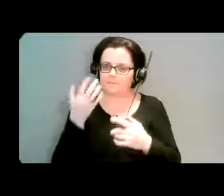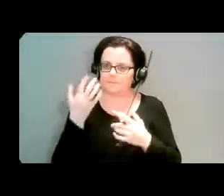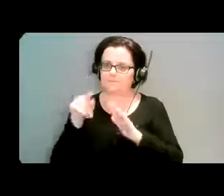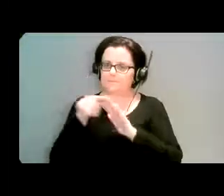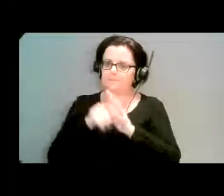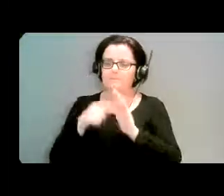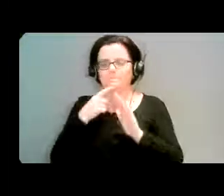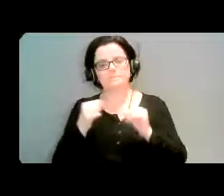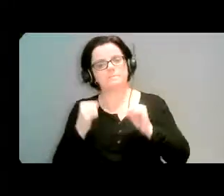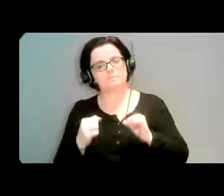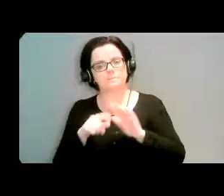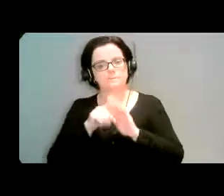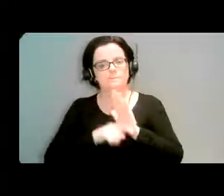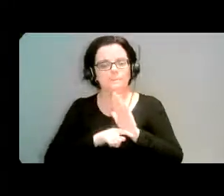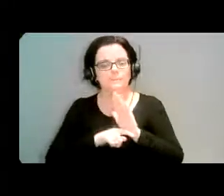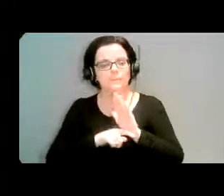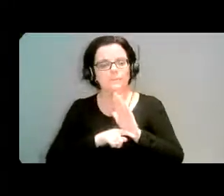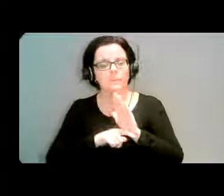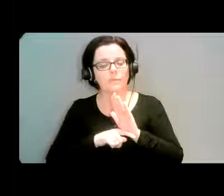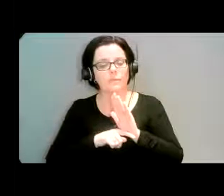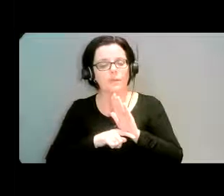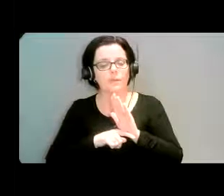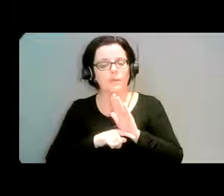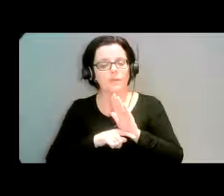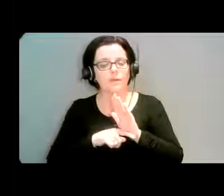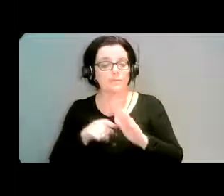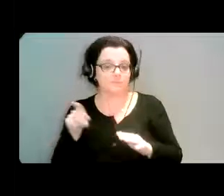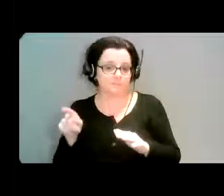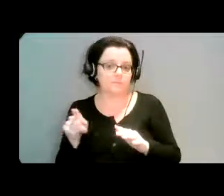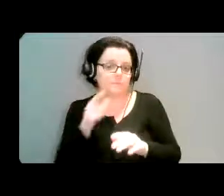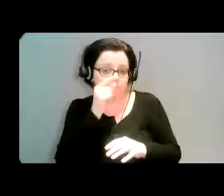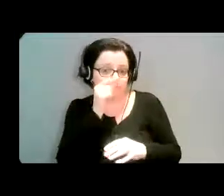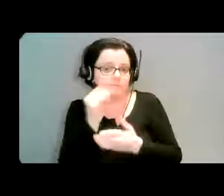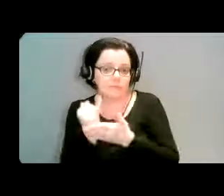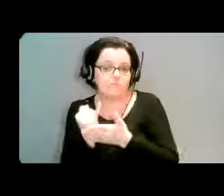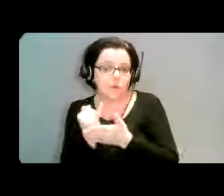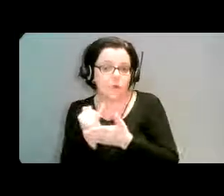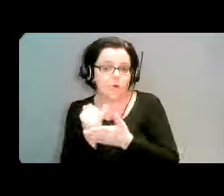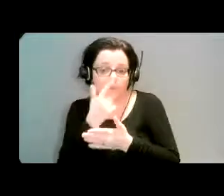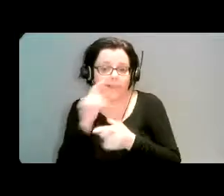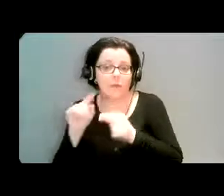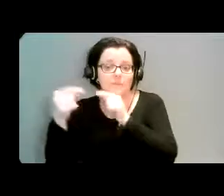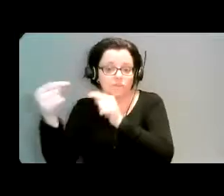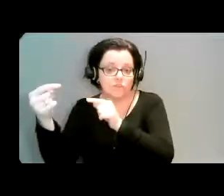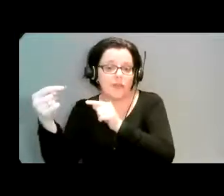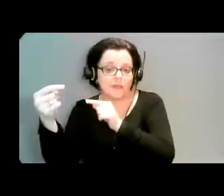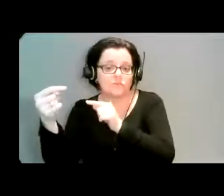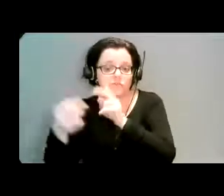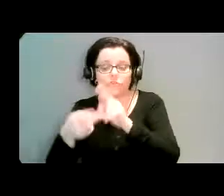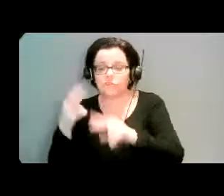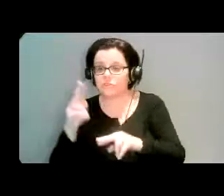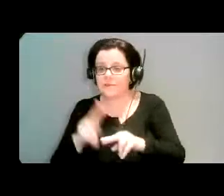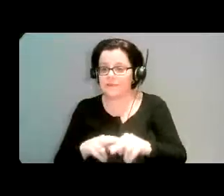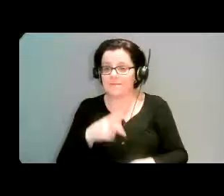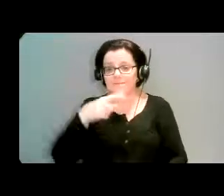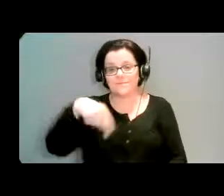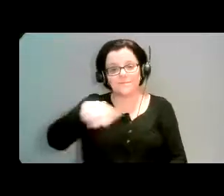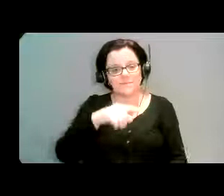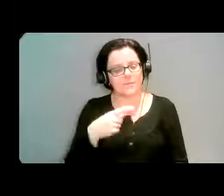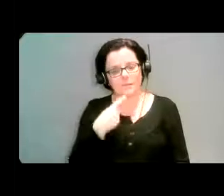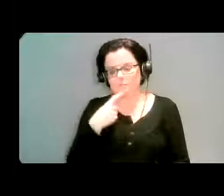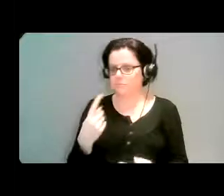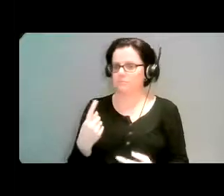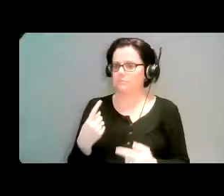that potentially is wrong and could be challenged if you can prove